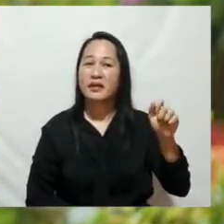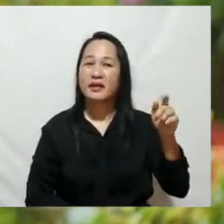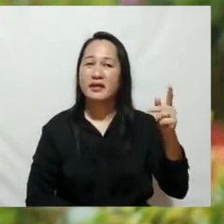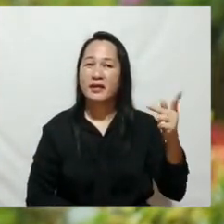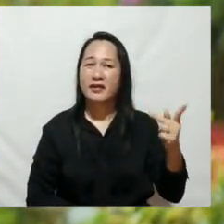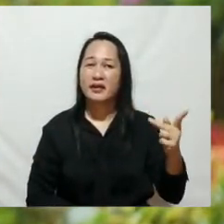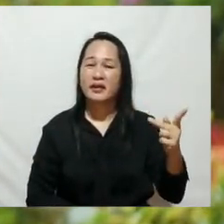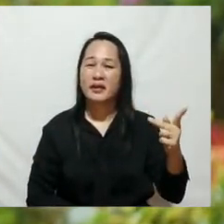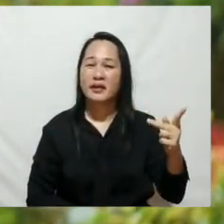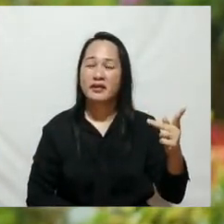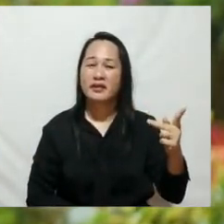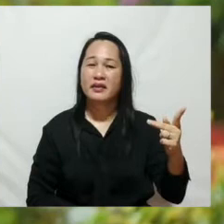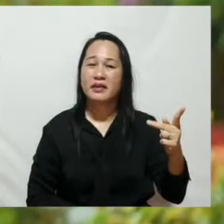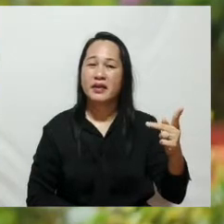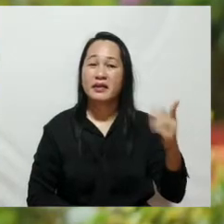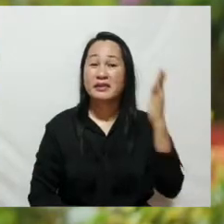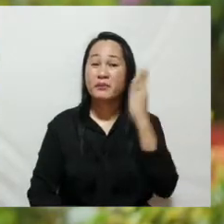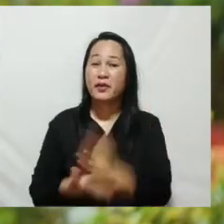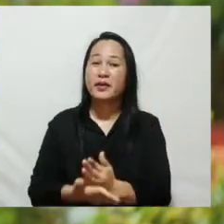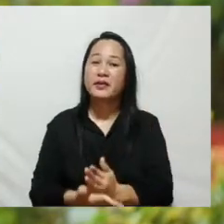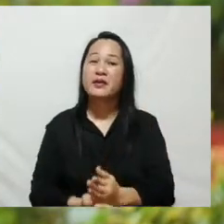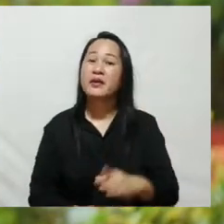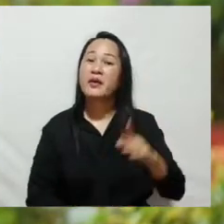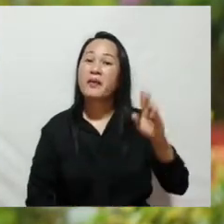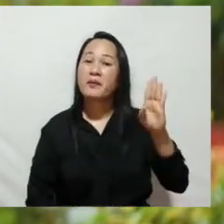B-R-E-A-K and break.